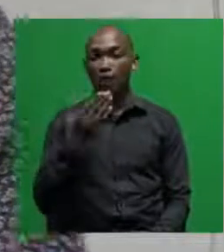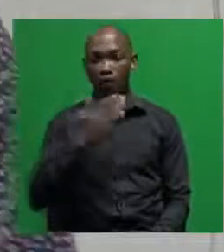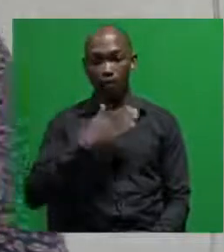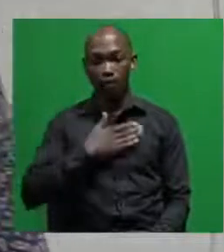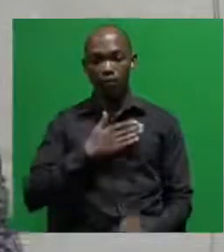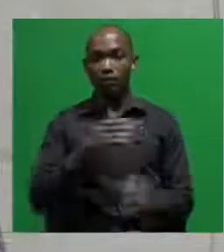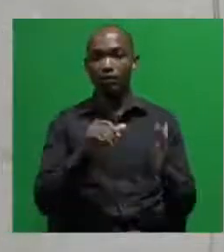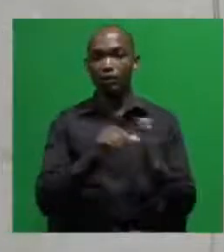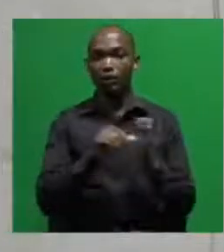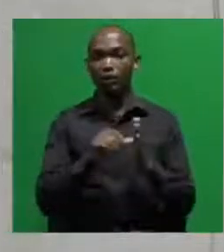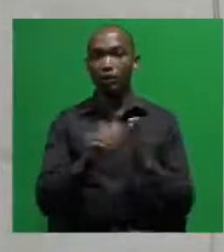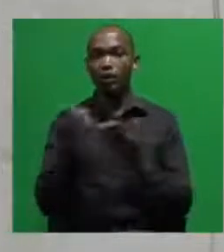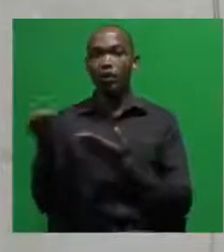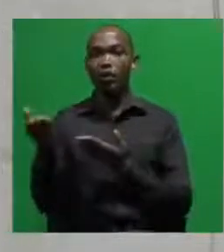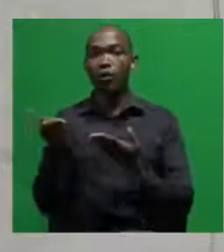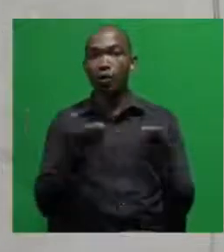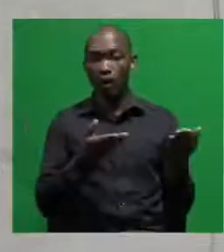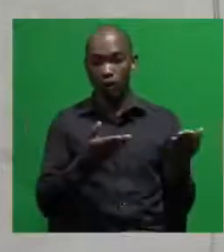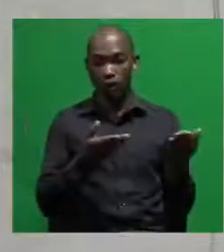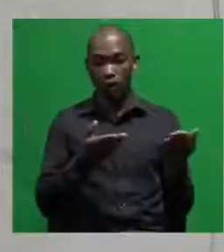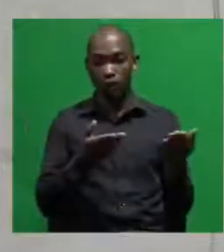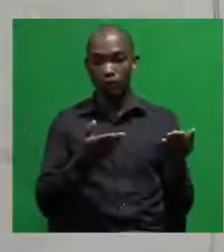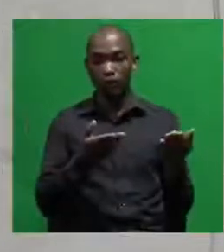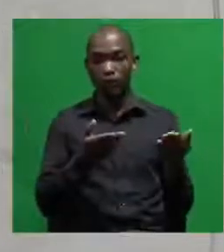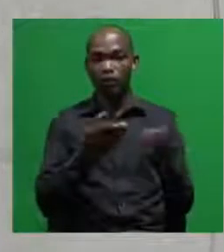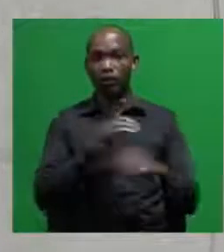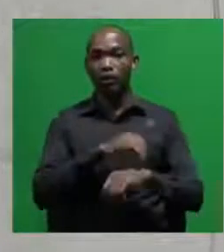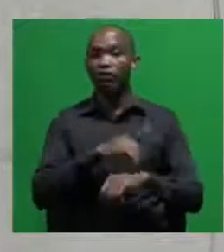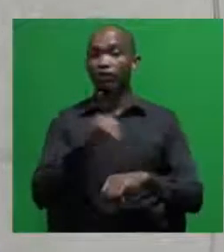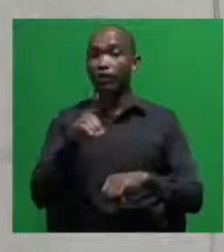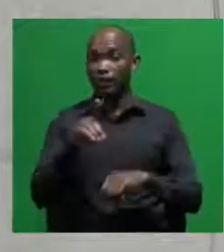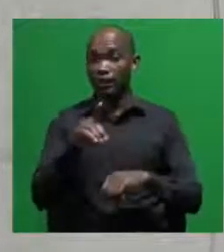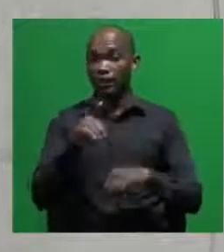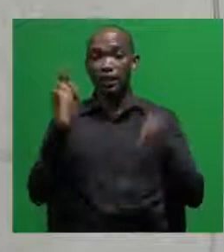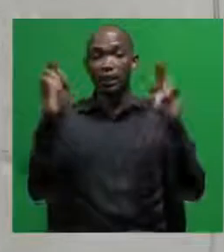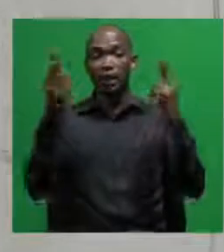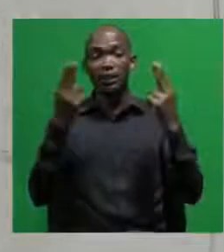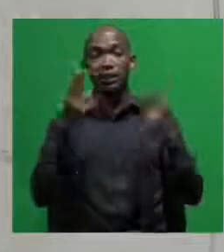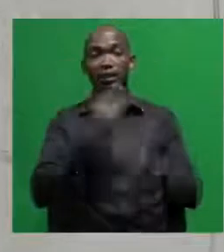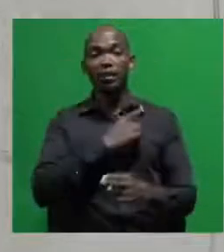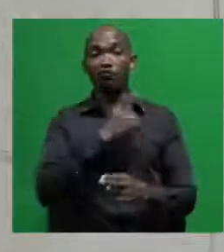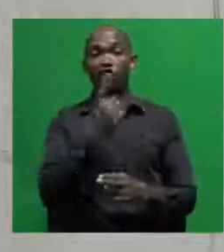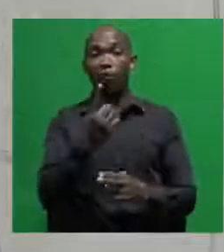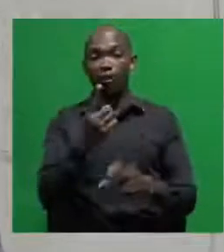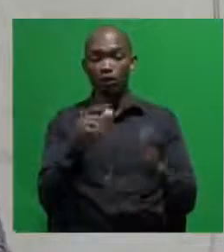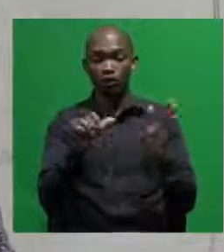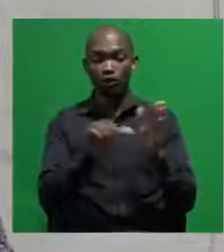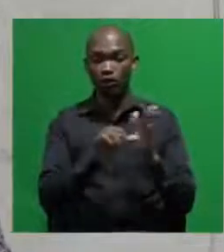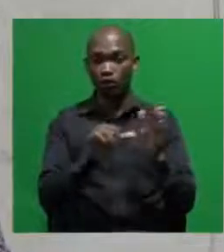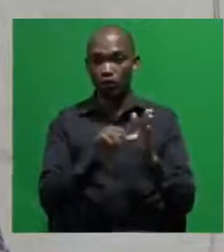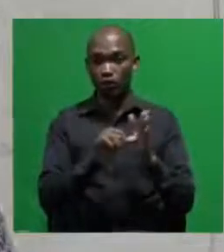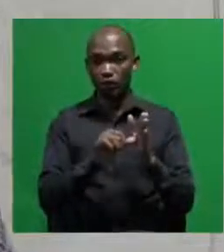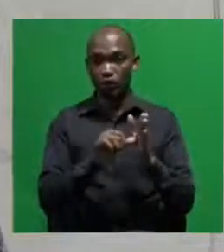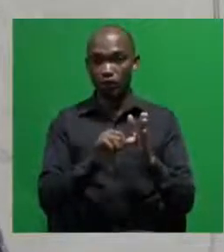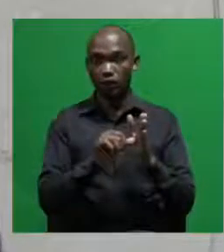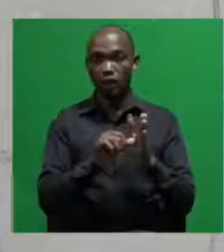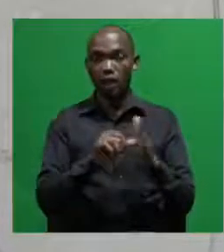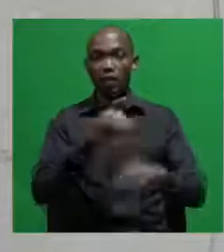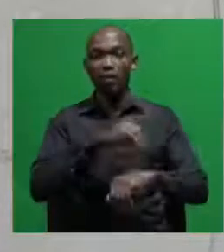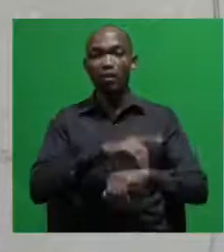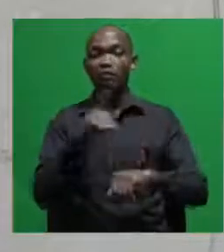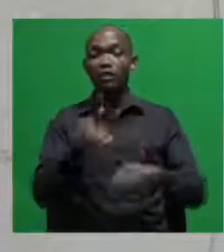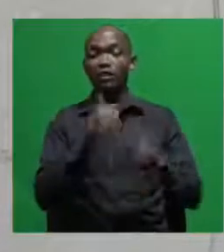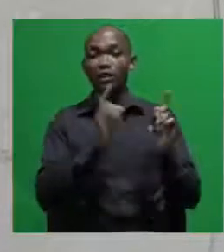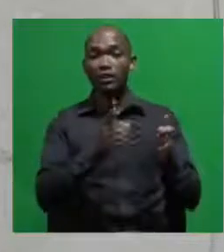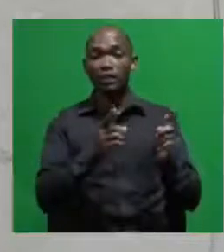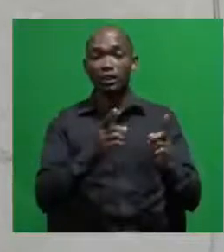my students. Welcome to the physics lesson for Form 1 students. I'm a physics teacher. My